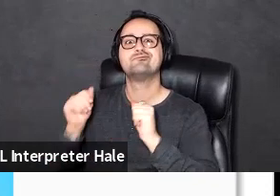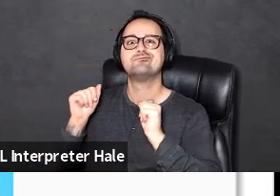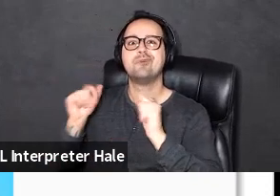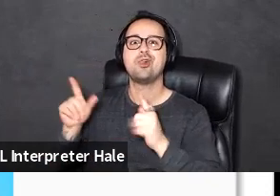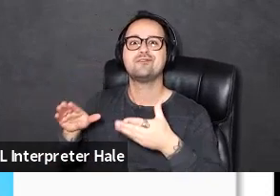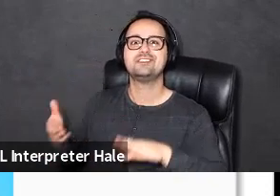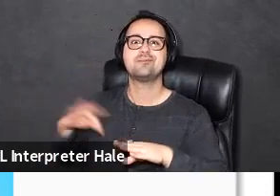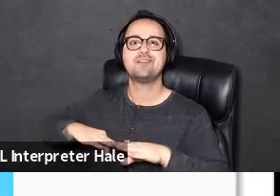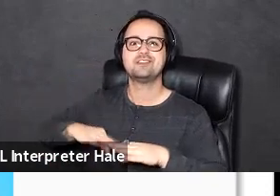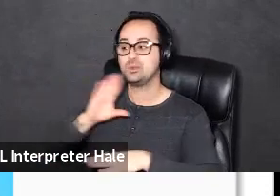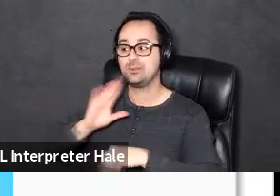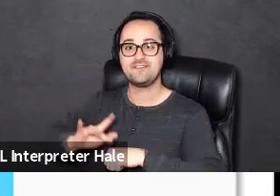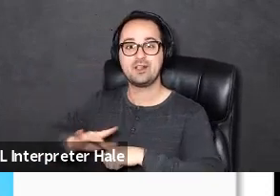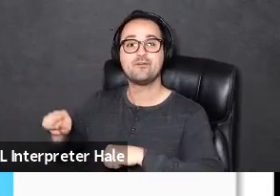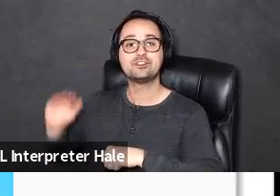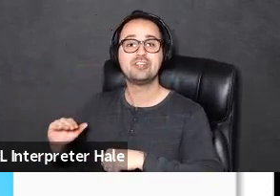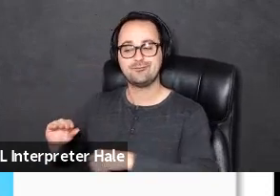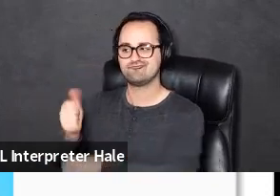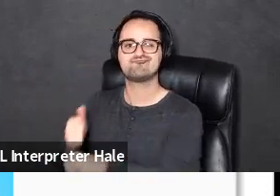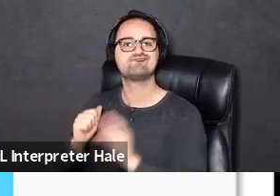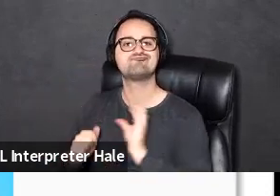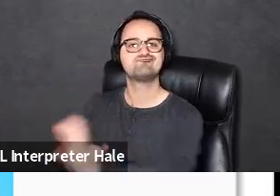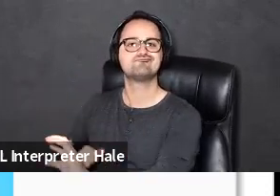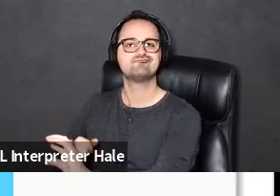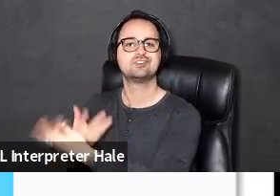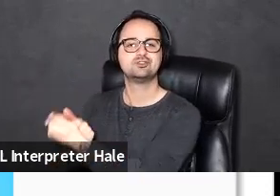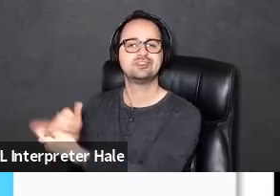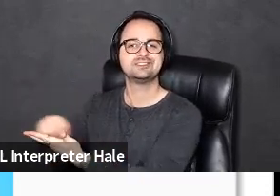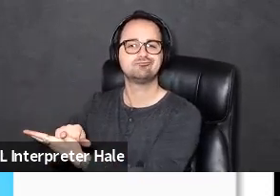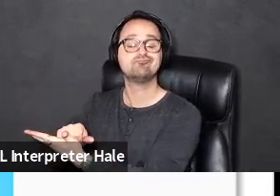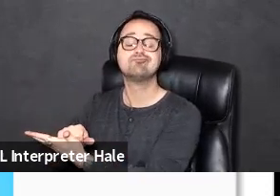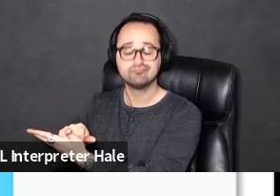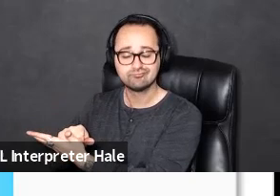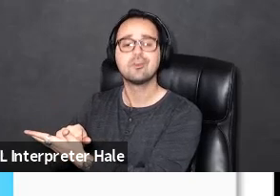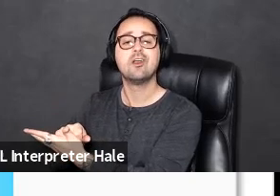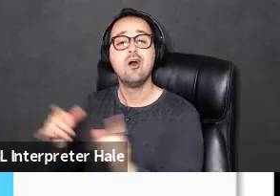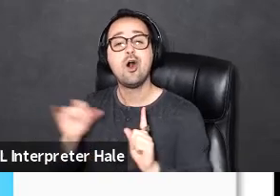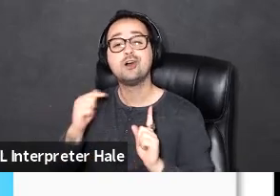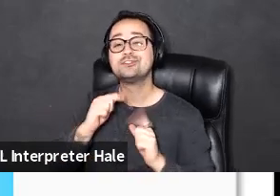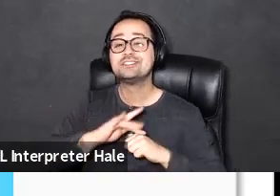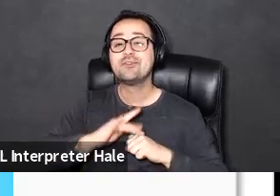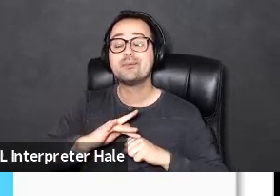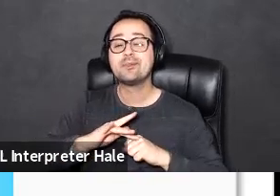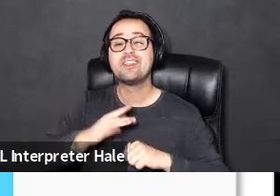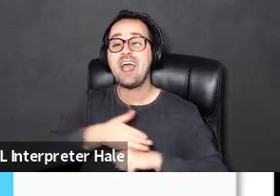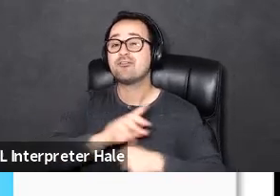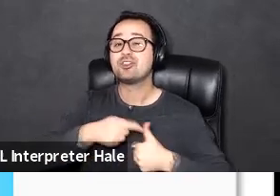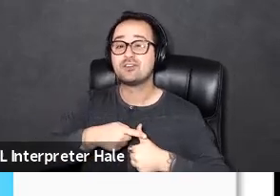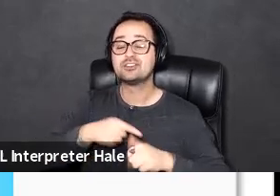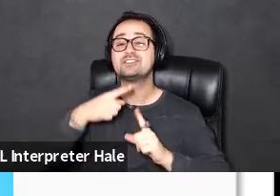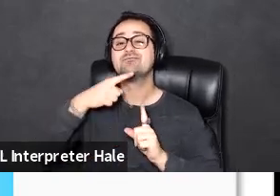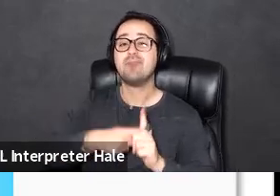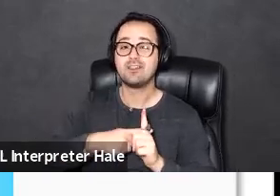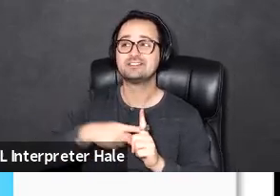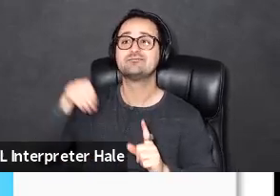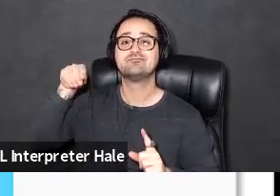benefits available for that child and can be set up into that trust. And it's also available after the very first premium. So, I